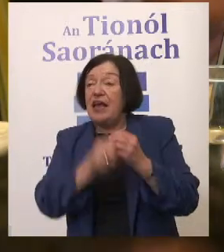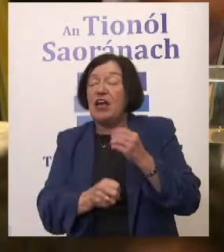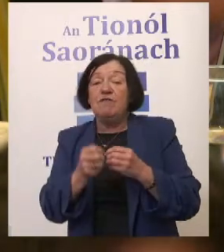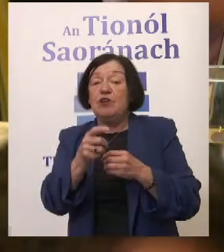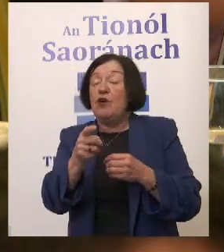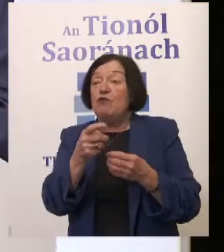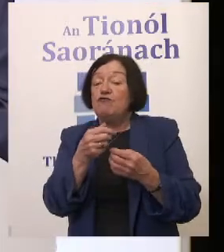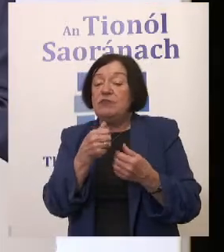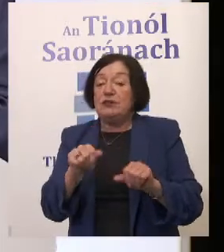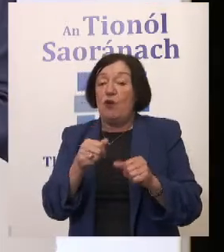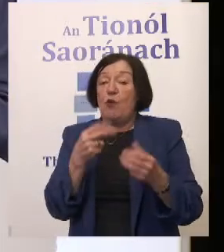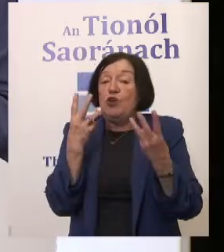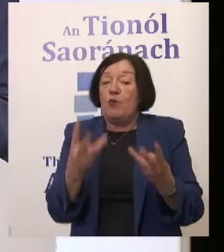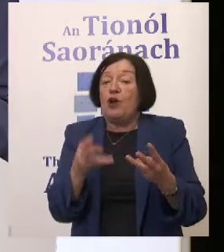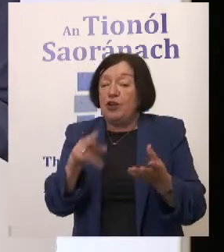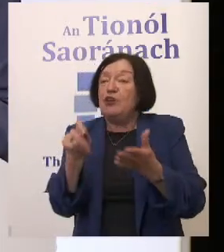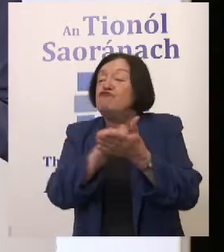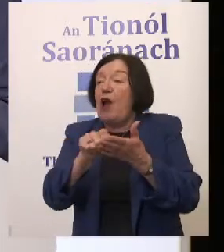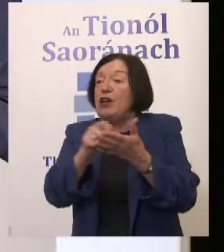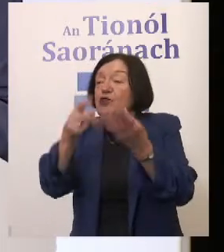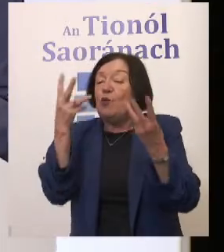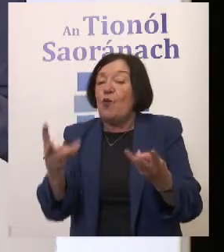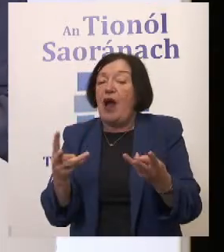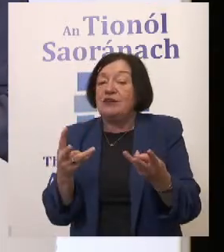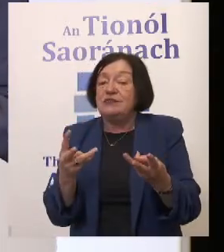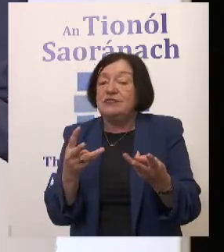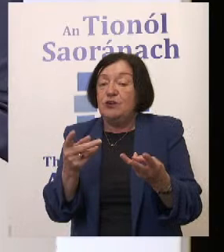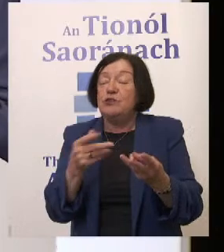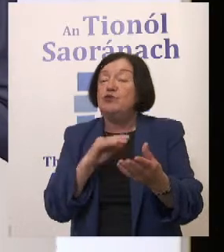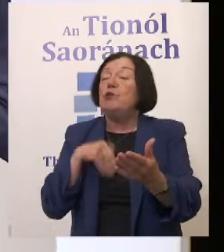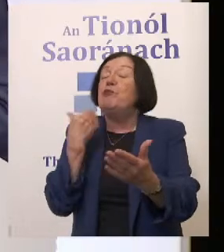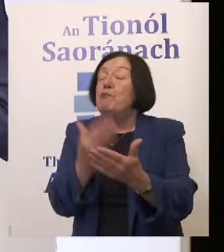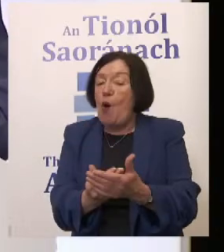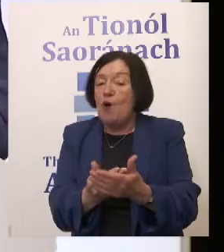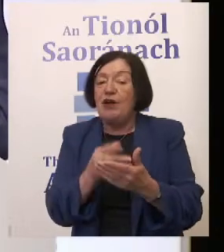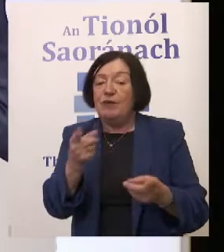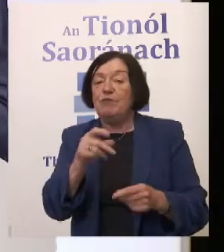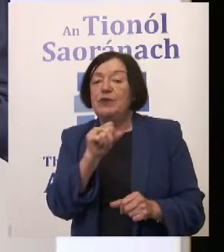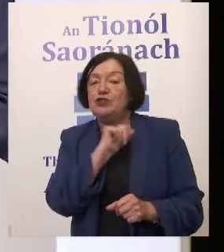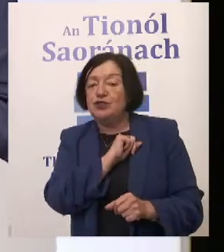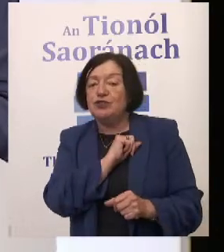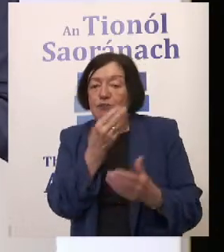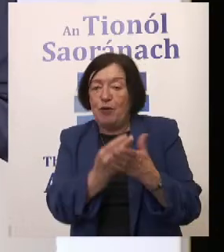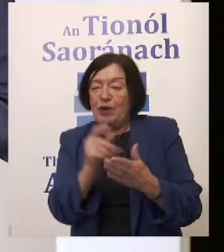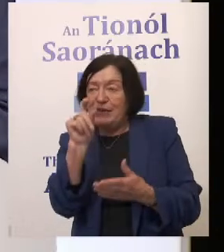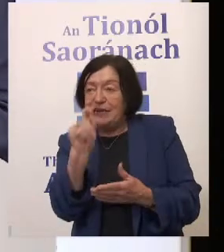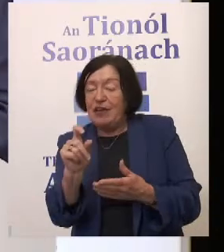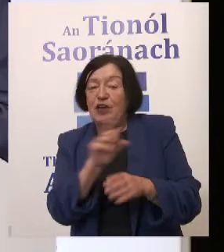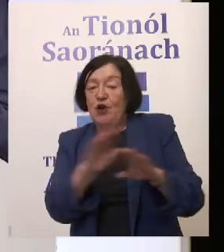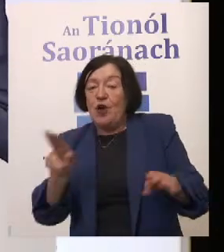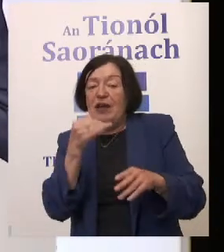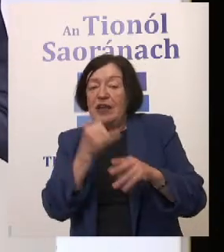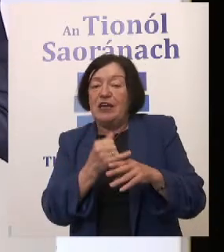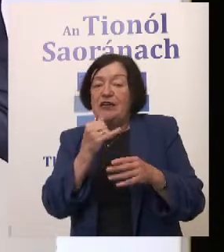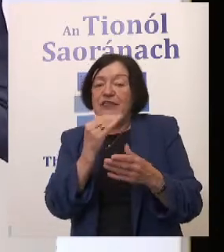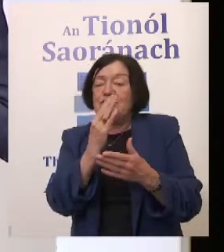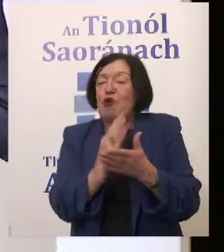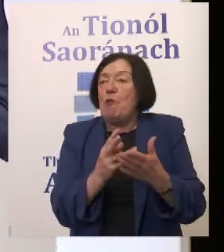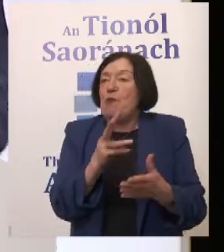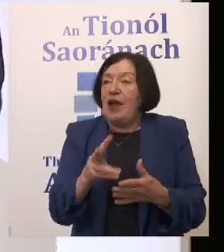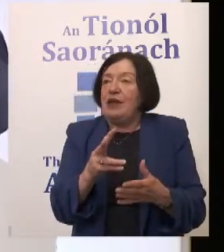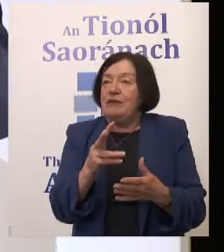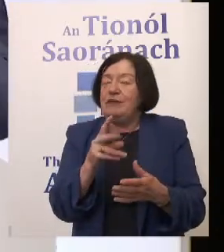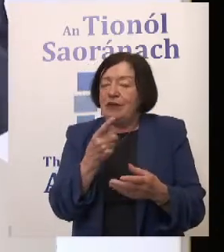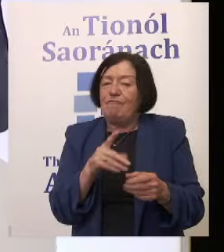what you want, and you can write what you want in what you're going to propose, but be sure to put a clause in that don't do it in some halfway